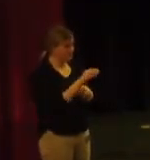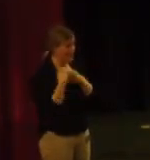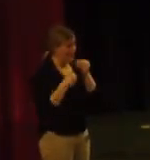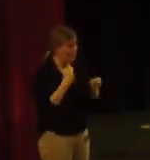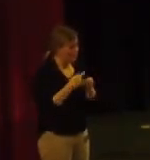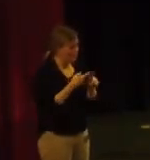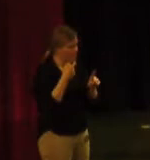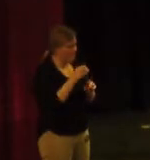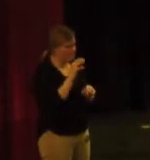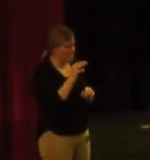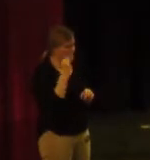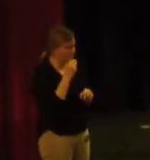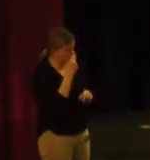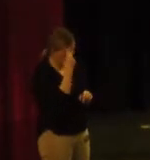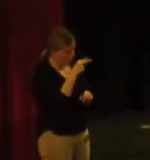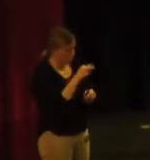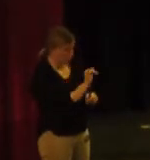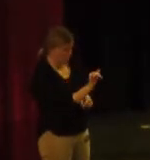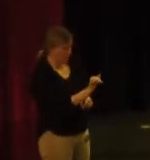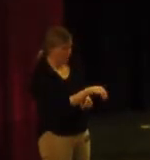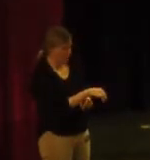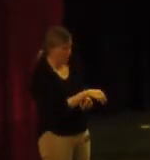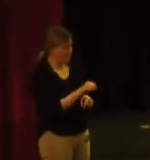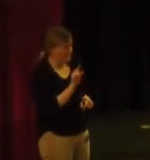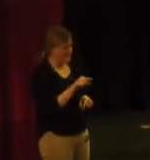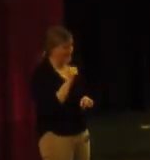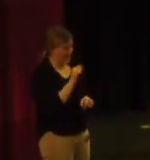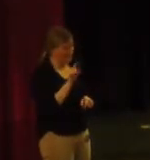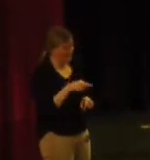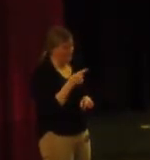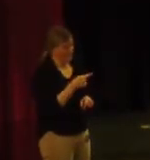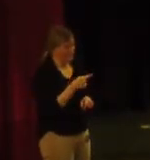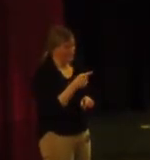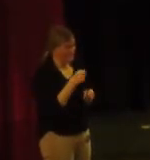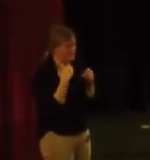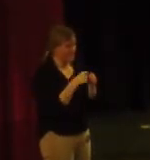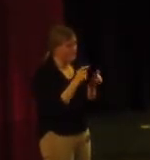So it's not just celebrating the Spanish background, but also the Native American background.